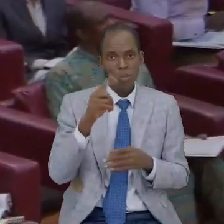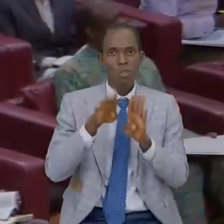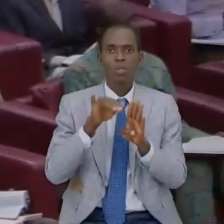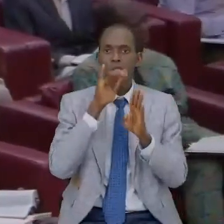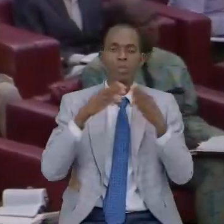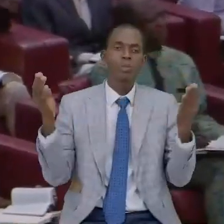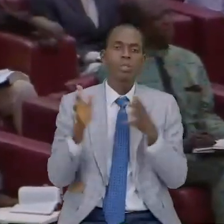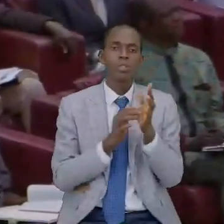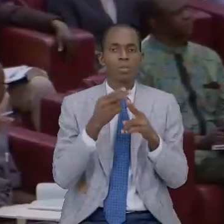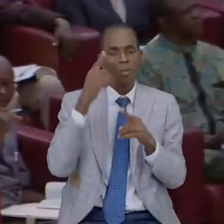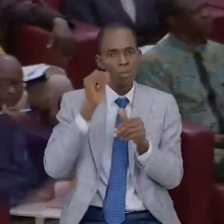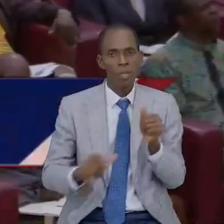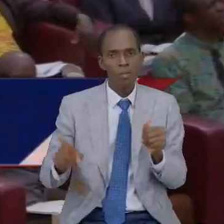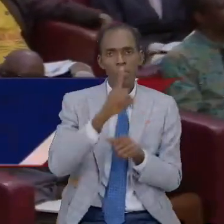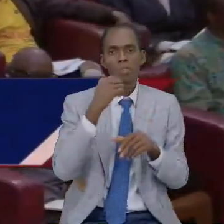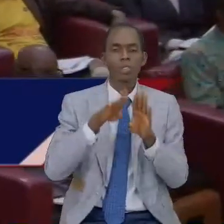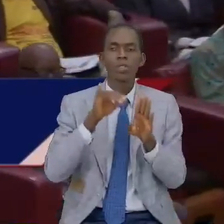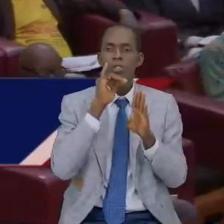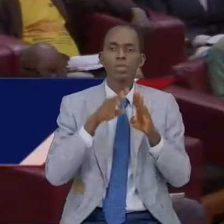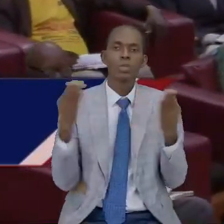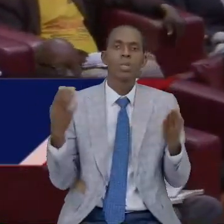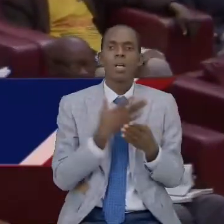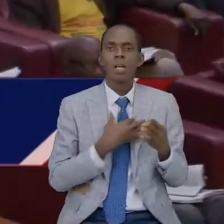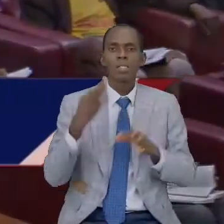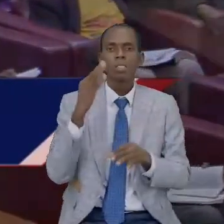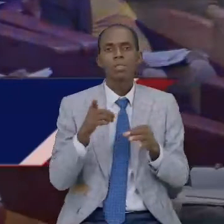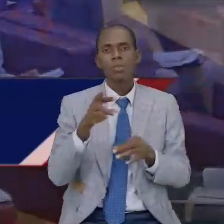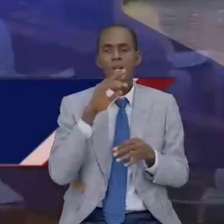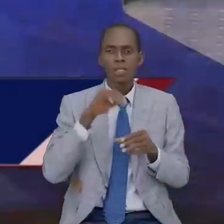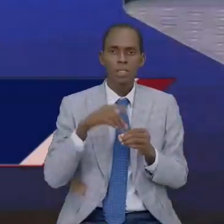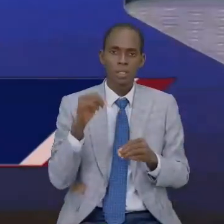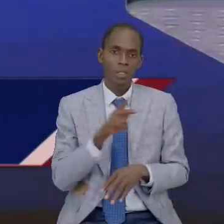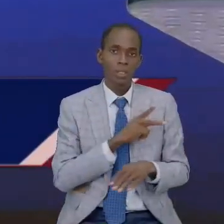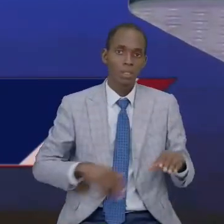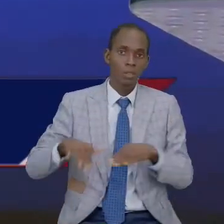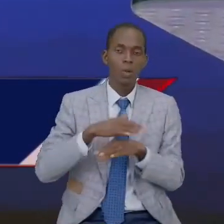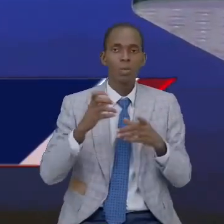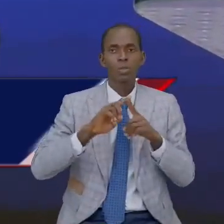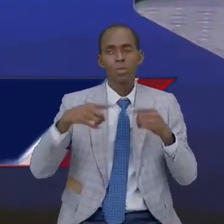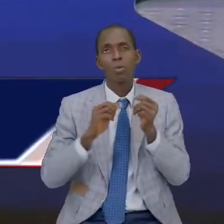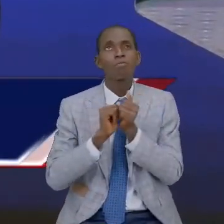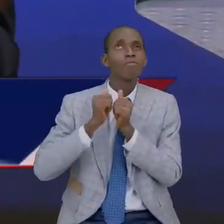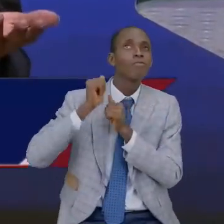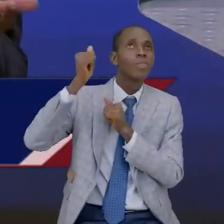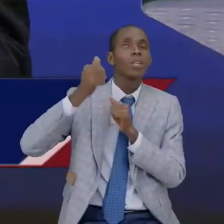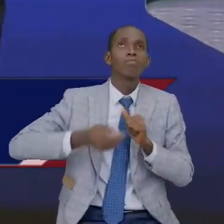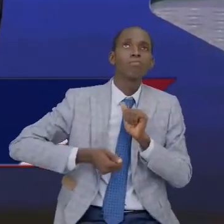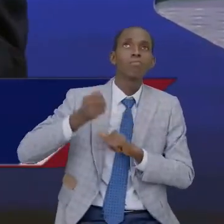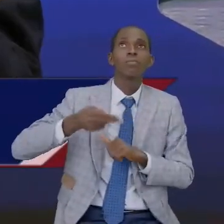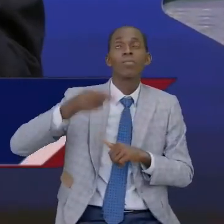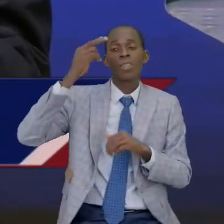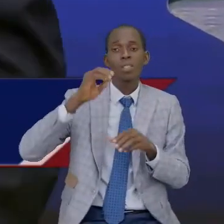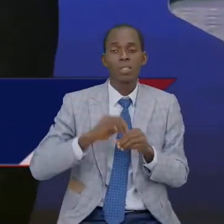For you, the door is open. For everyone, the door is open. And if you're in the kingdom and you want to go higher and deeper and further in the